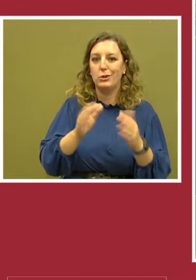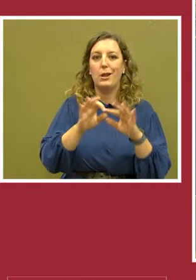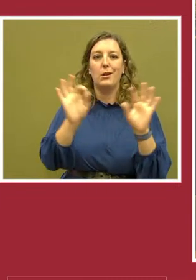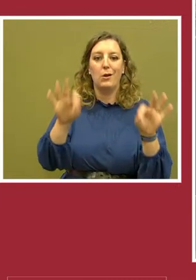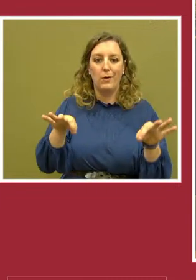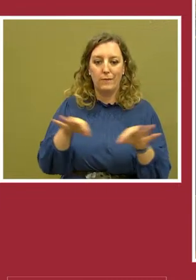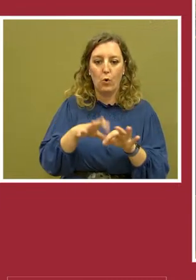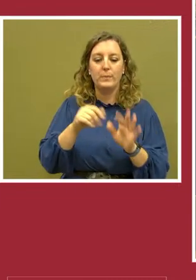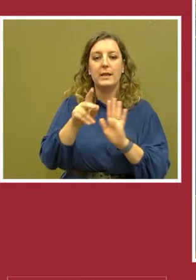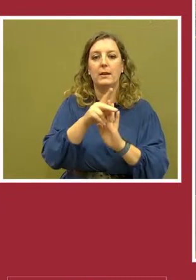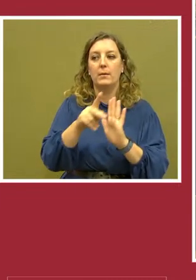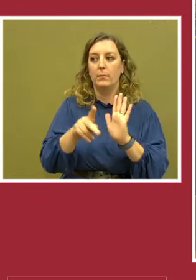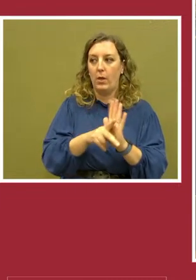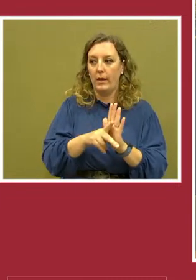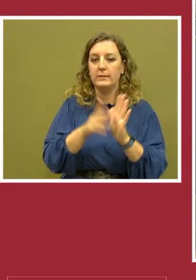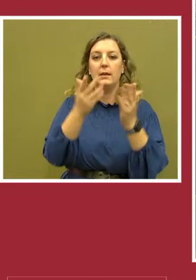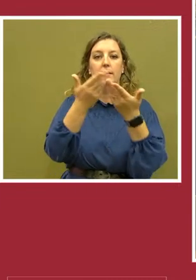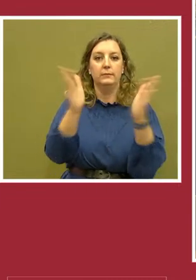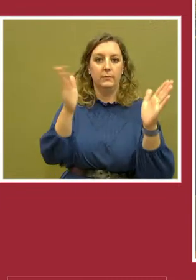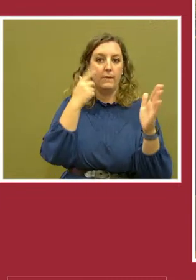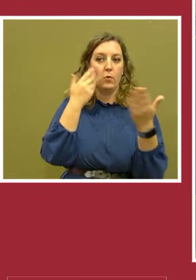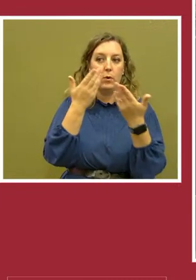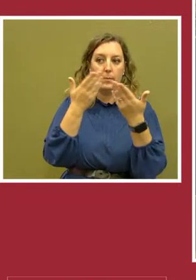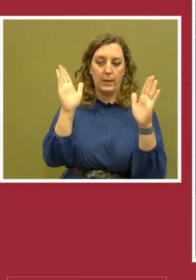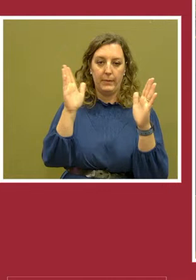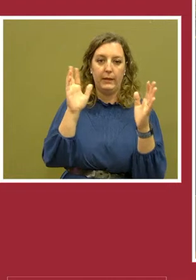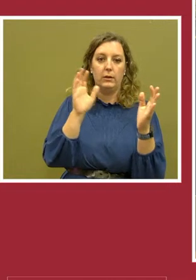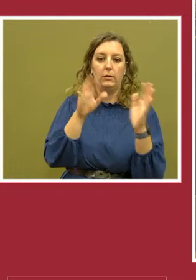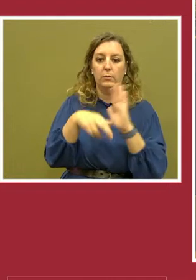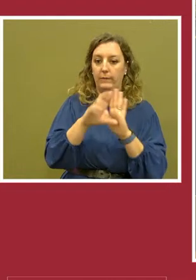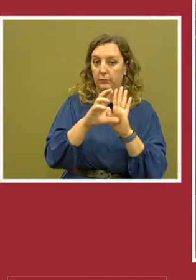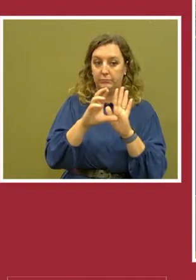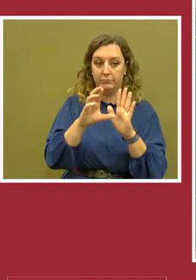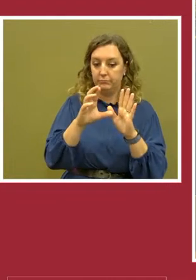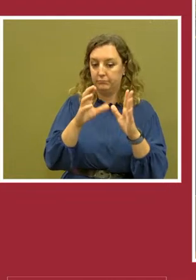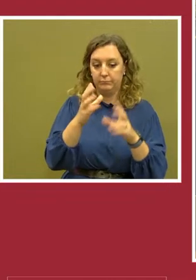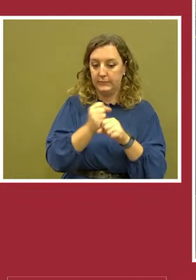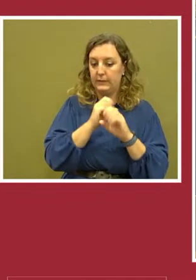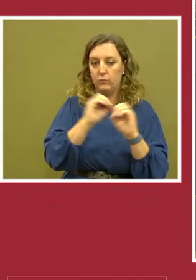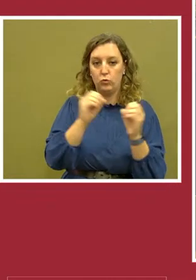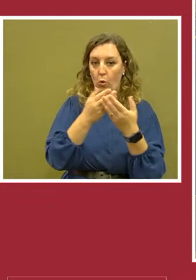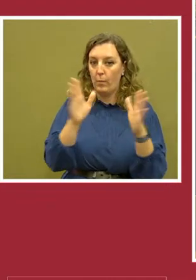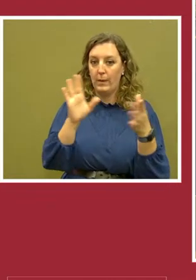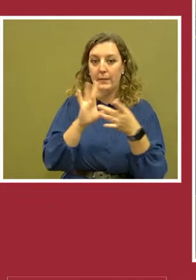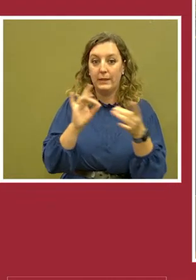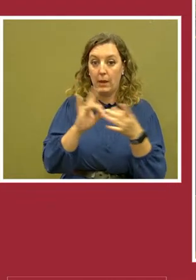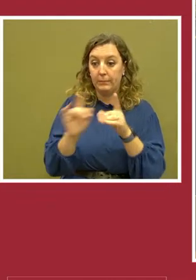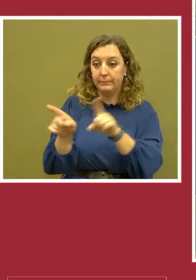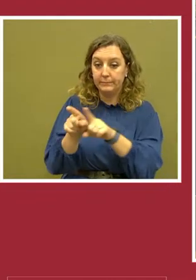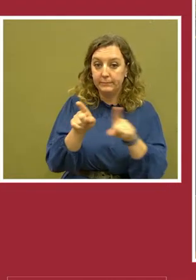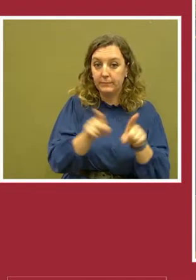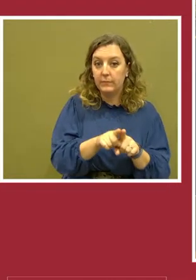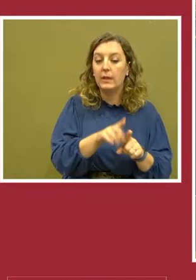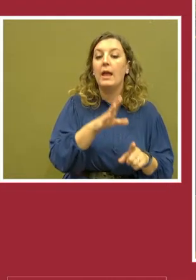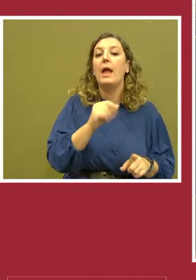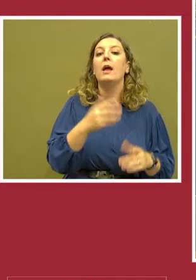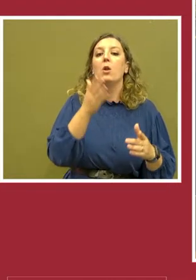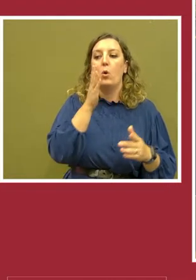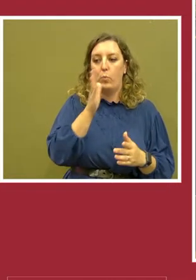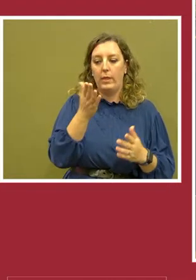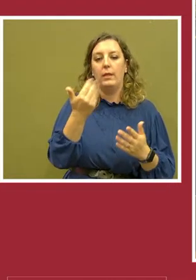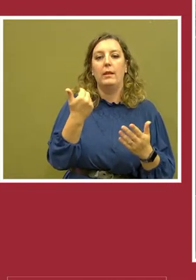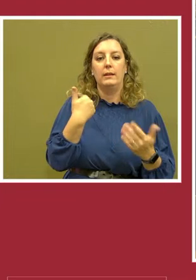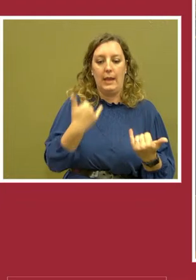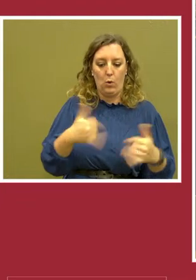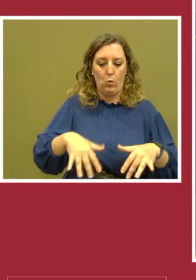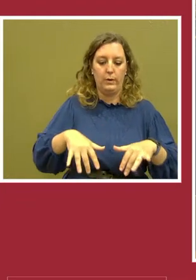Those procedures, those forms, and those policies went out for public review. We did not receive any public comments similarly, and therefore those will go